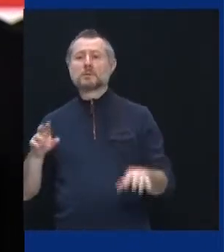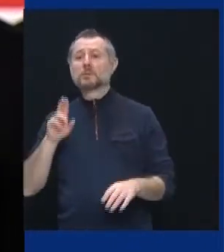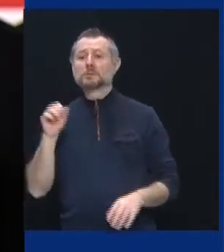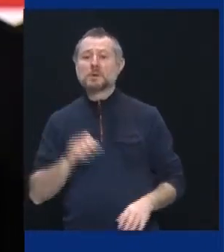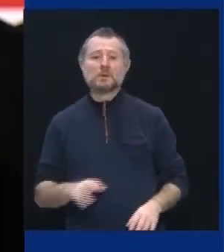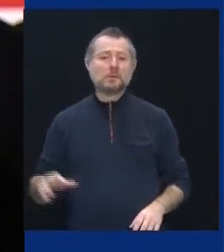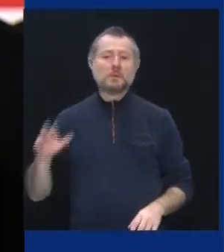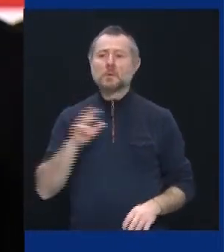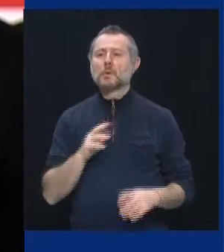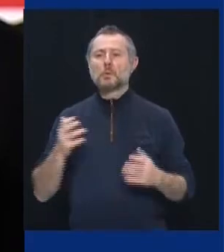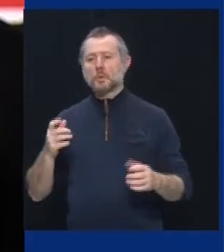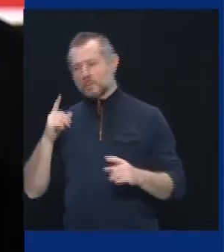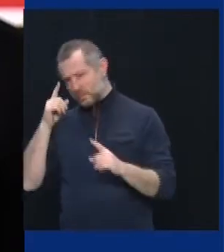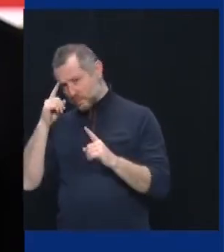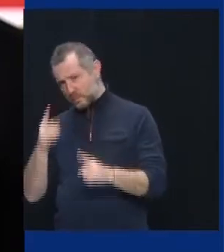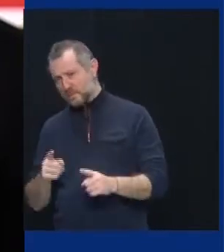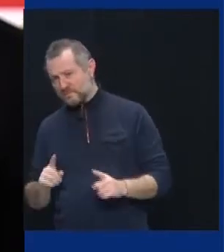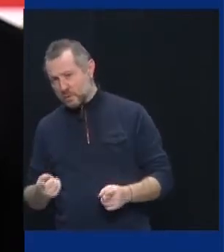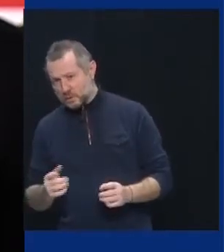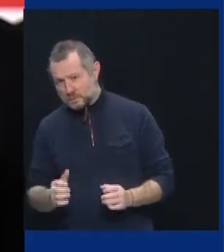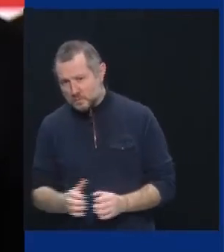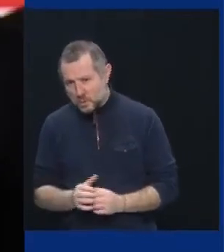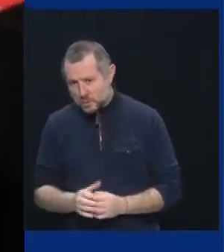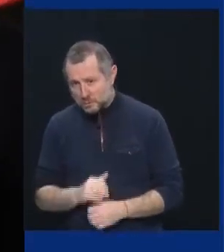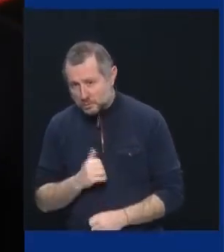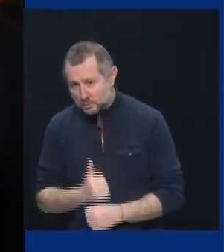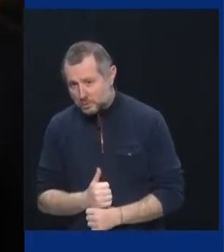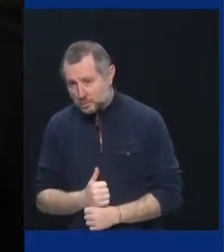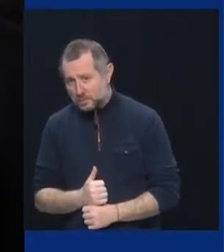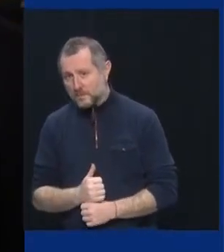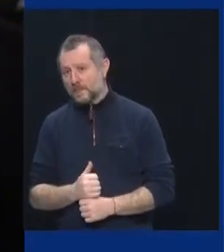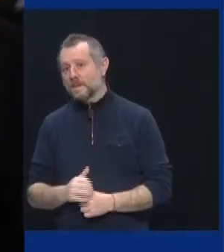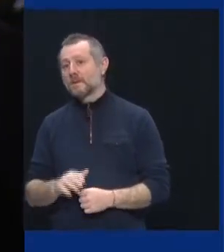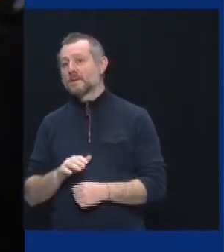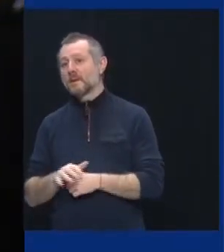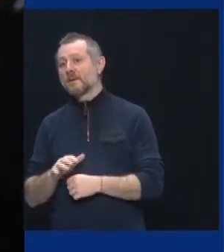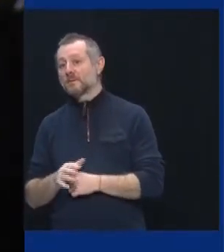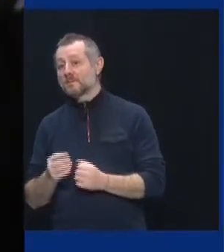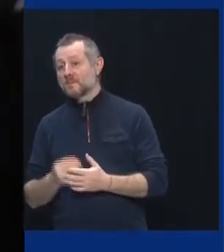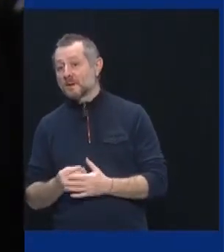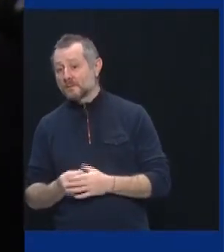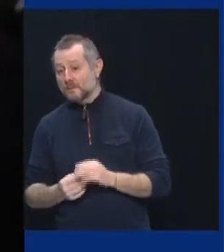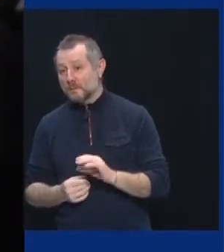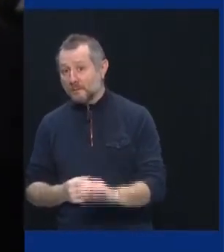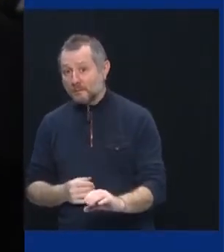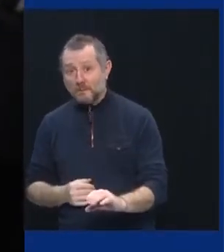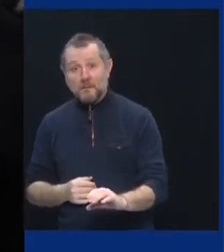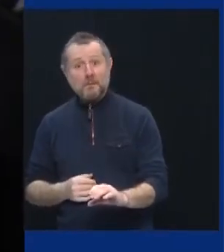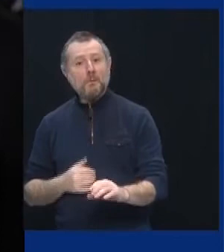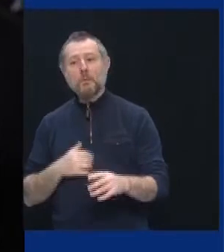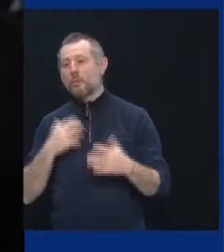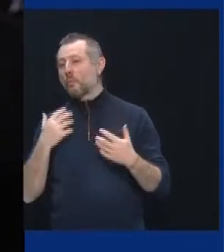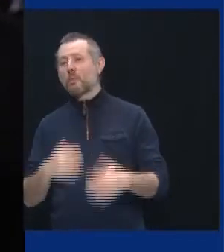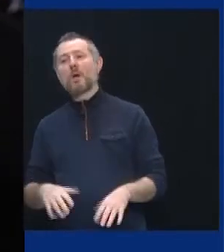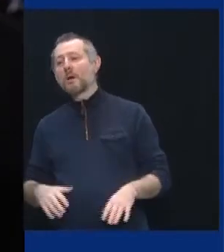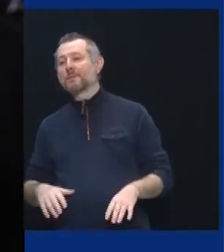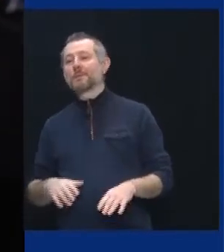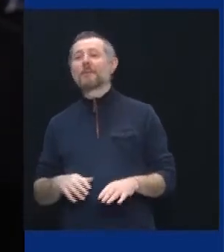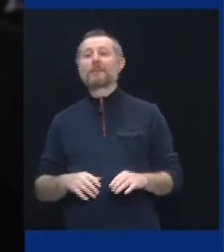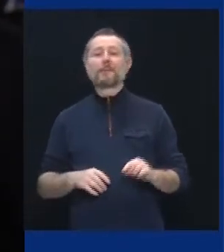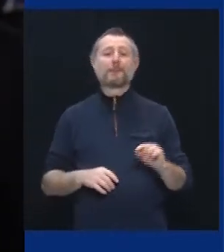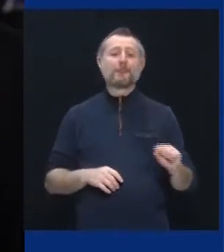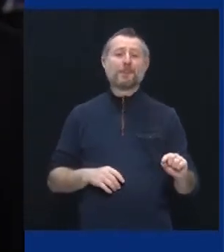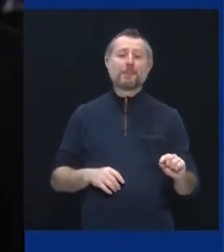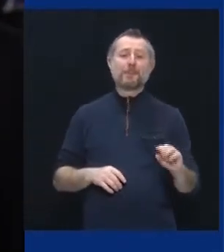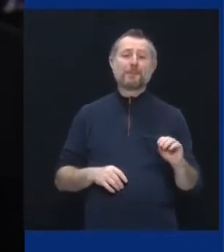keep it small because they wanted to make sure there was enough money for each one to be done right. They didn't want it to become model cities where everybody gets 50 cents and you